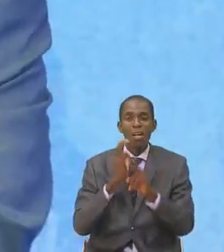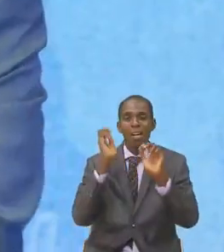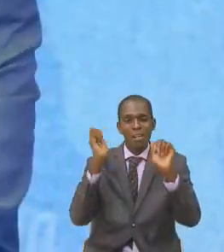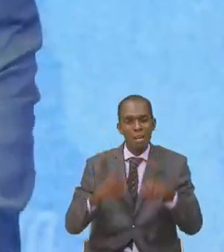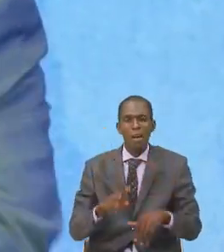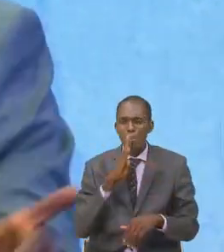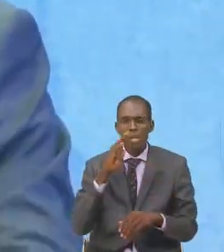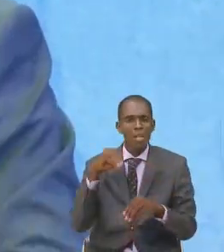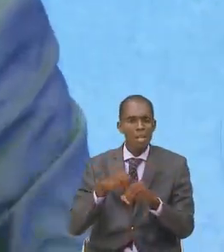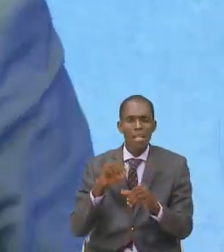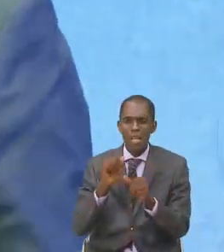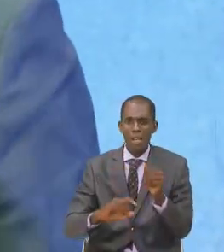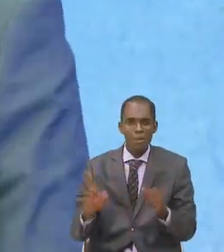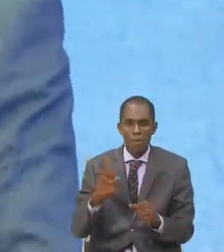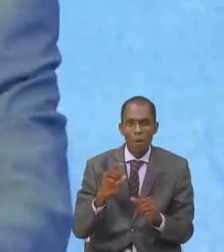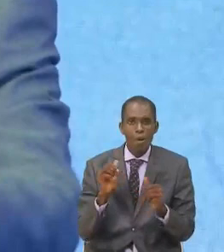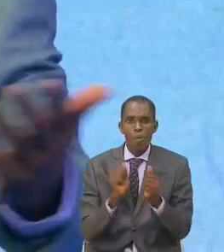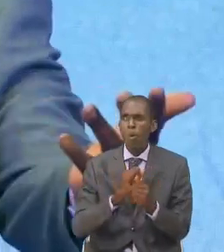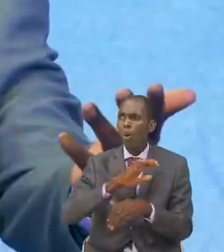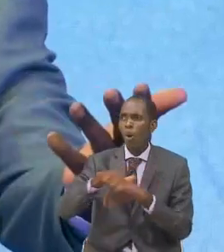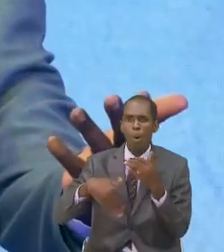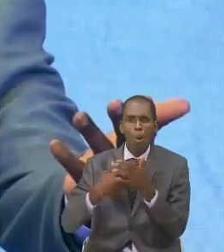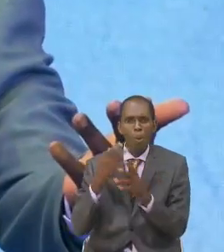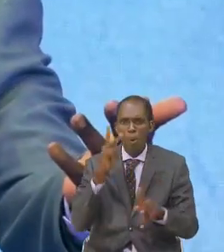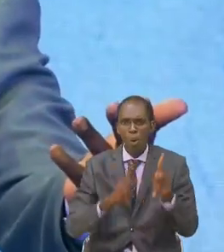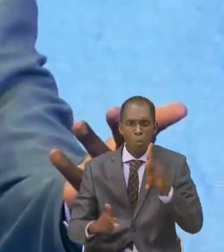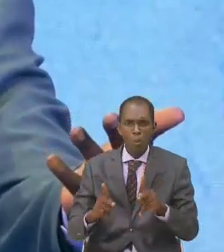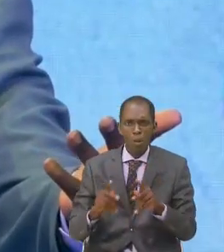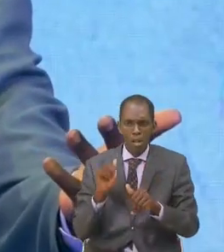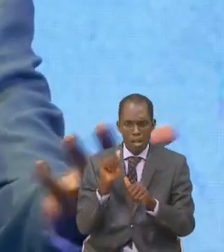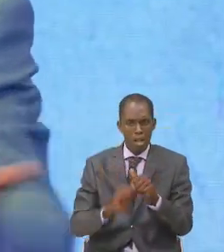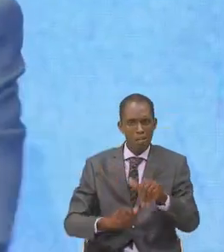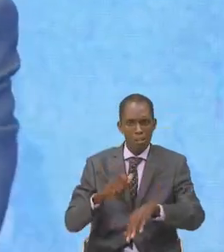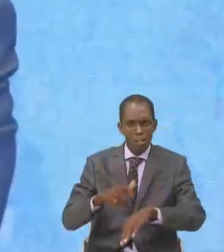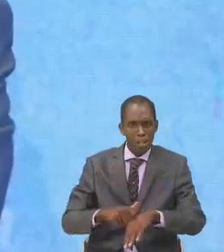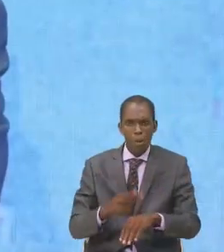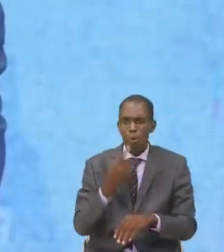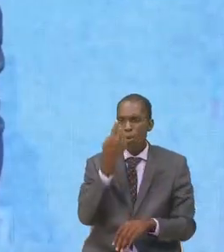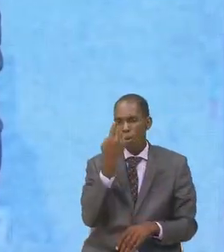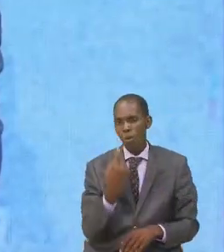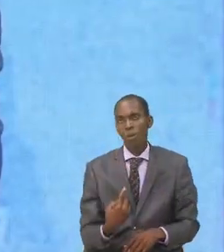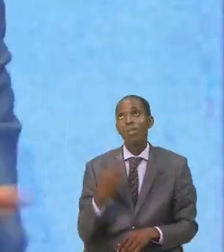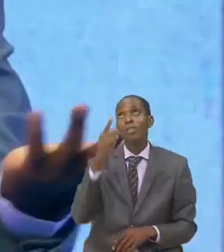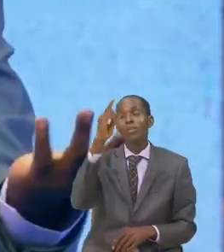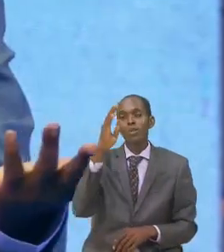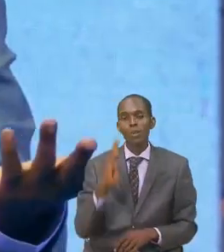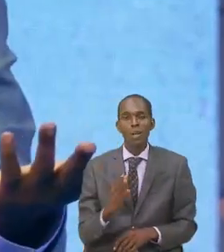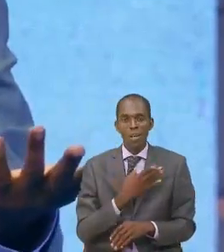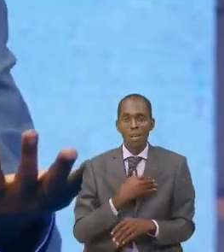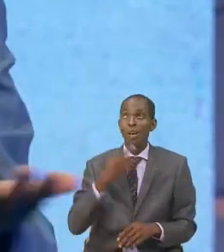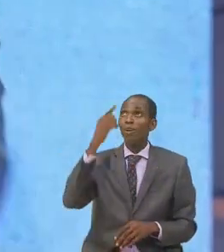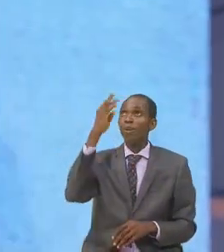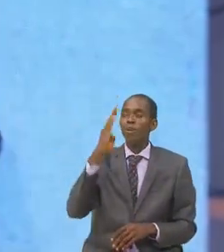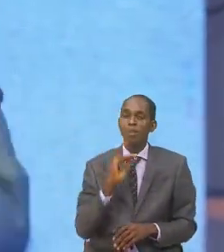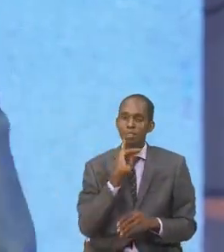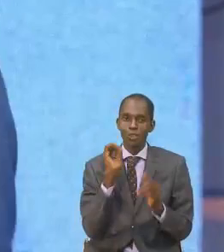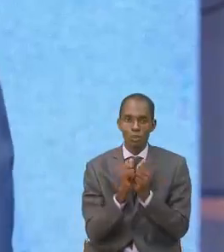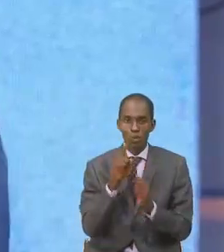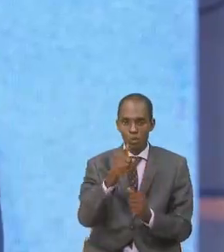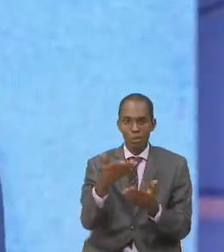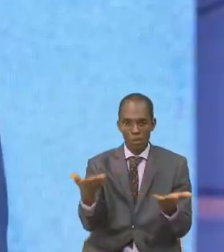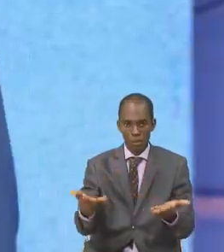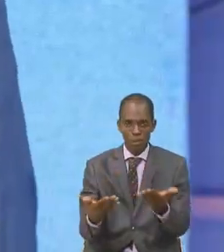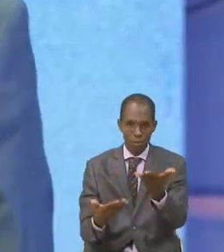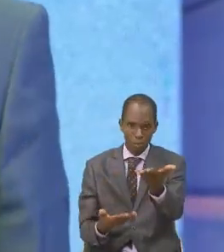the whole universe can be everywhere with all people every time. Only